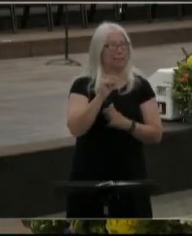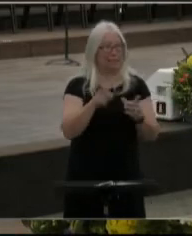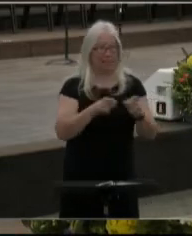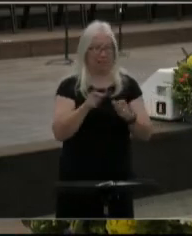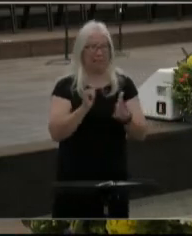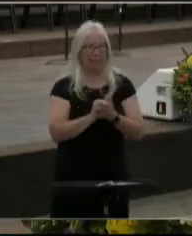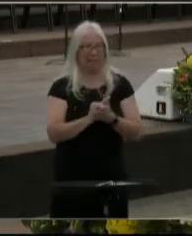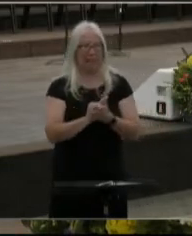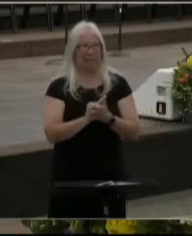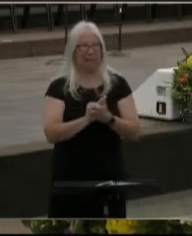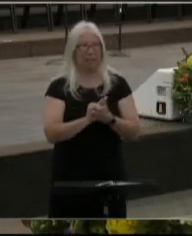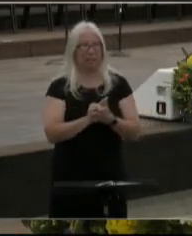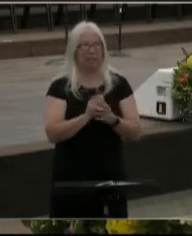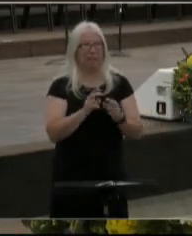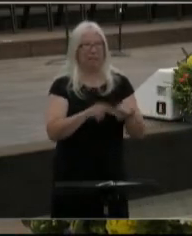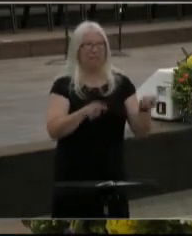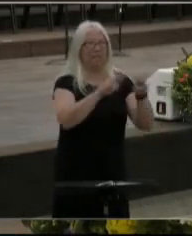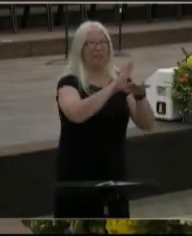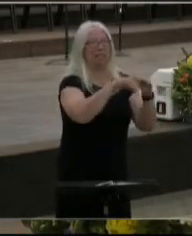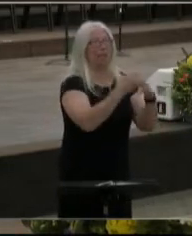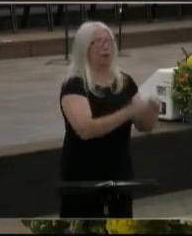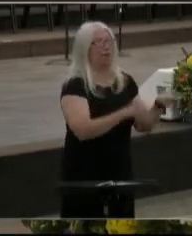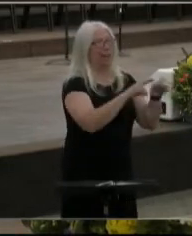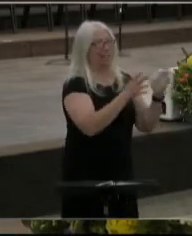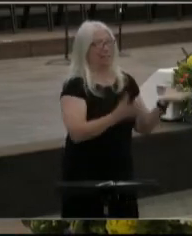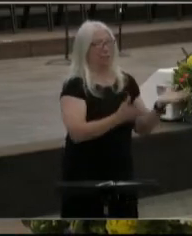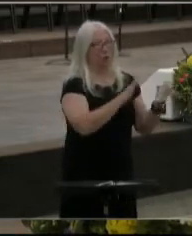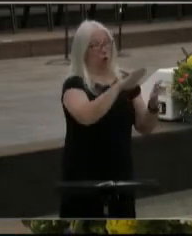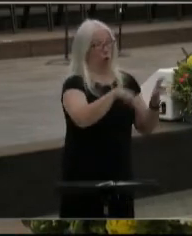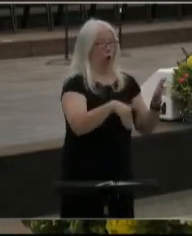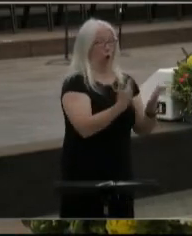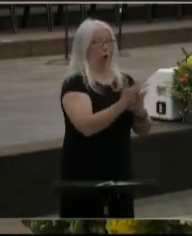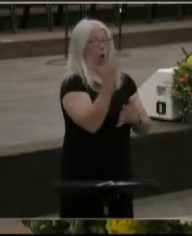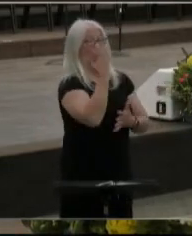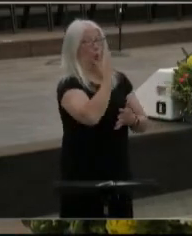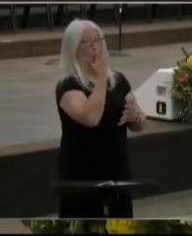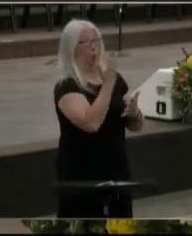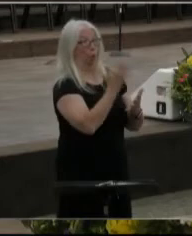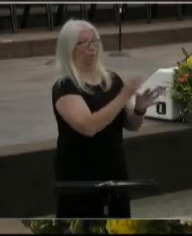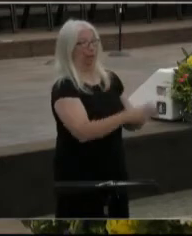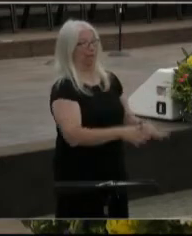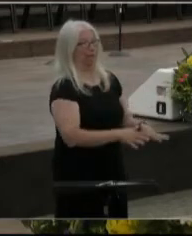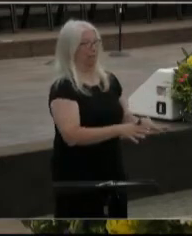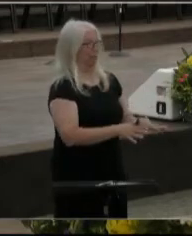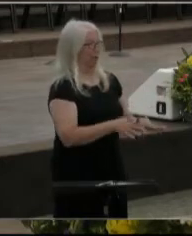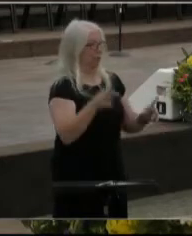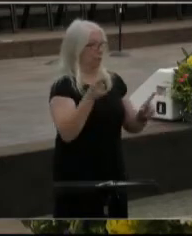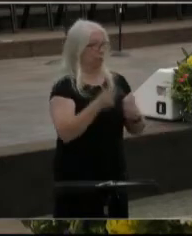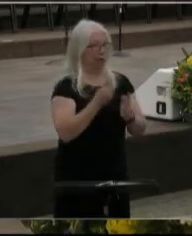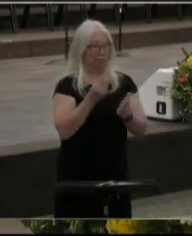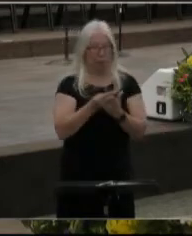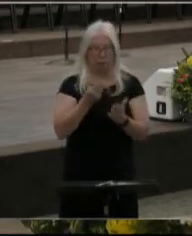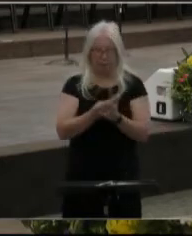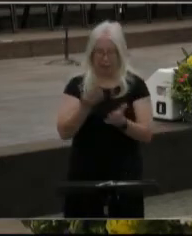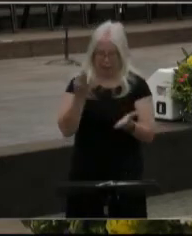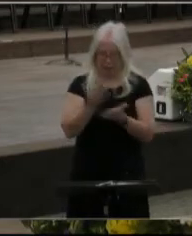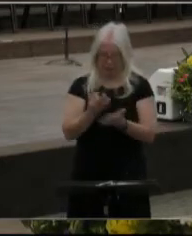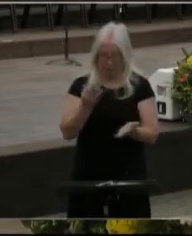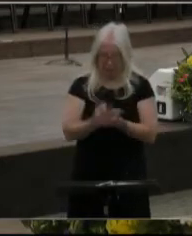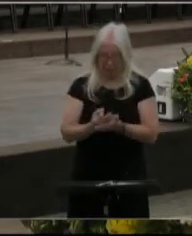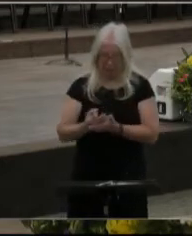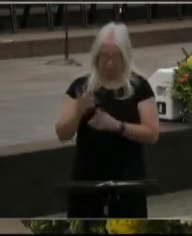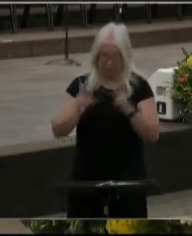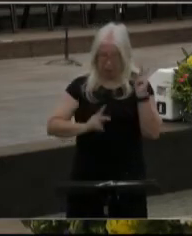defines it as vanities of all vanity. All is vanity. And we come to the money and the finances,